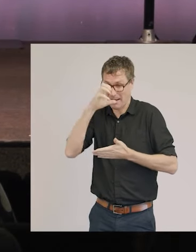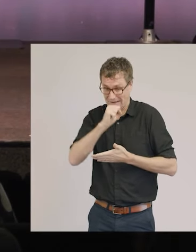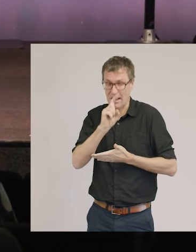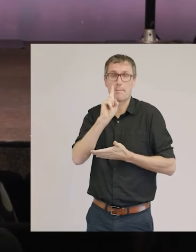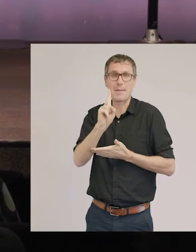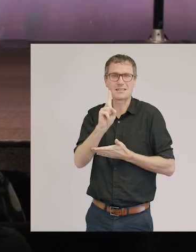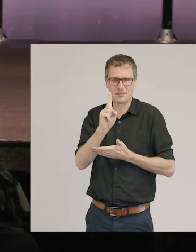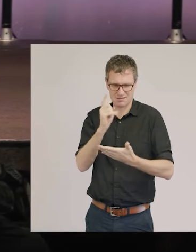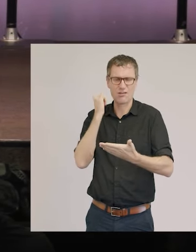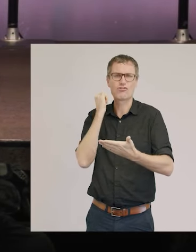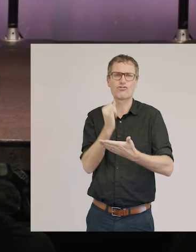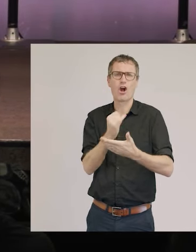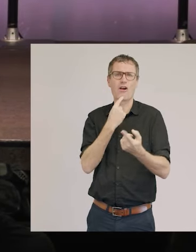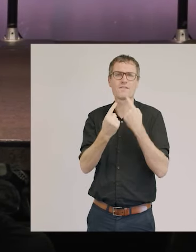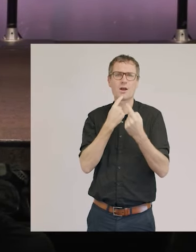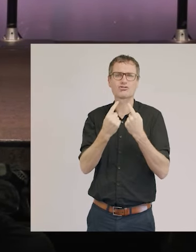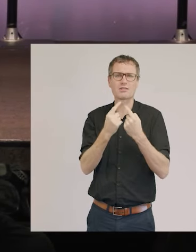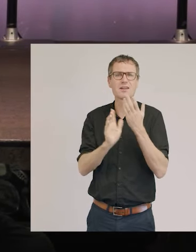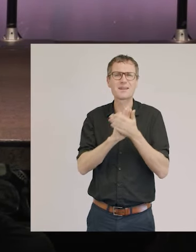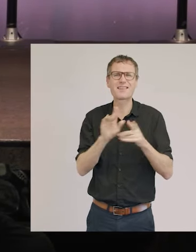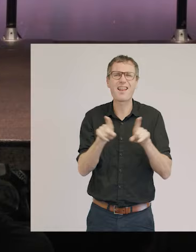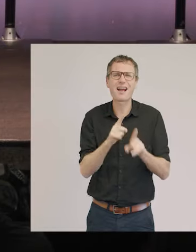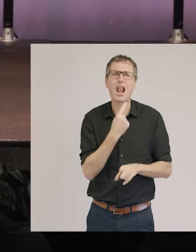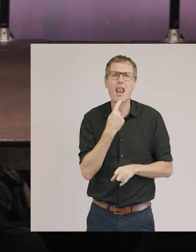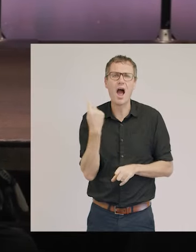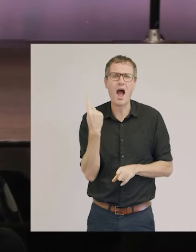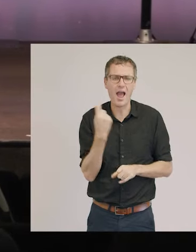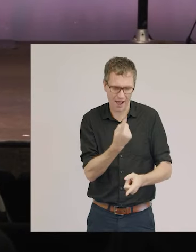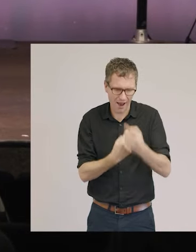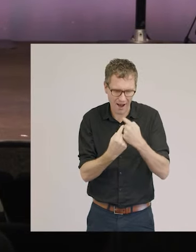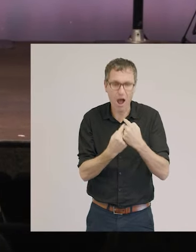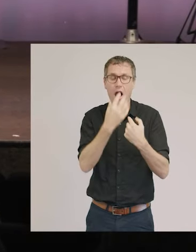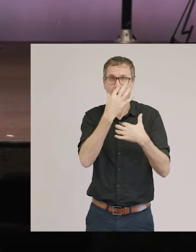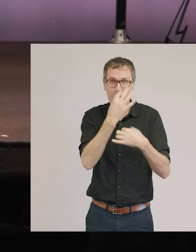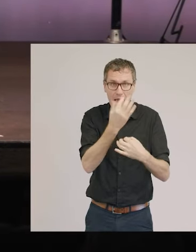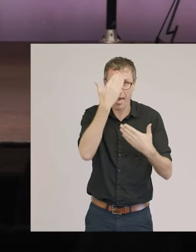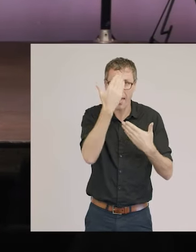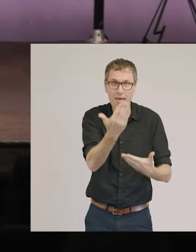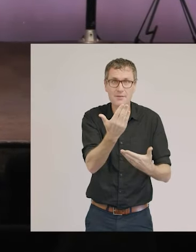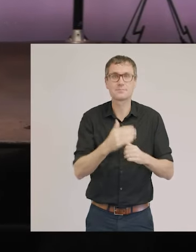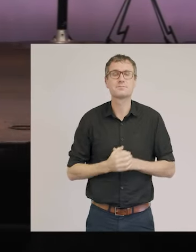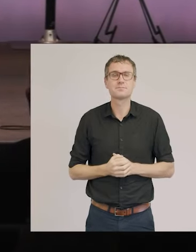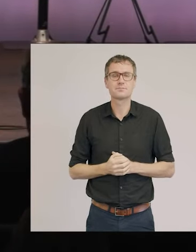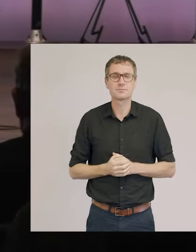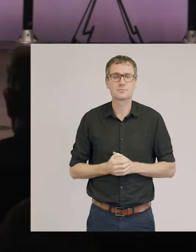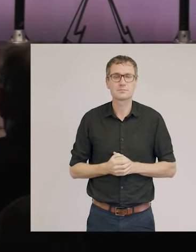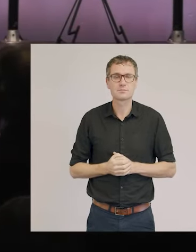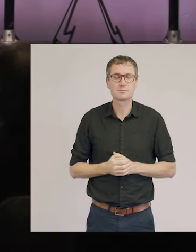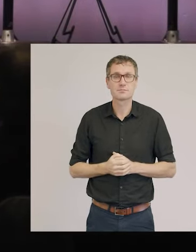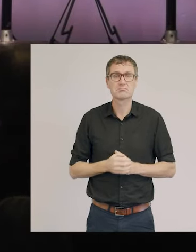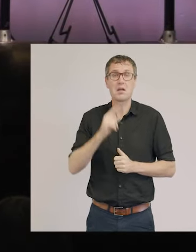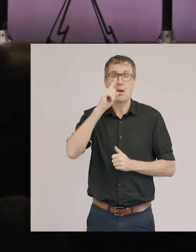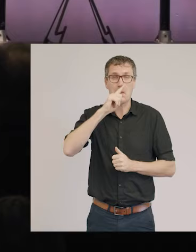that is not correct. You are believing a lie. And the thing that's frustrating about people who are in